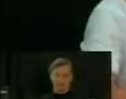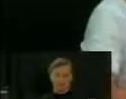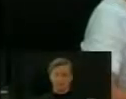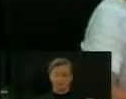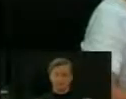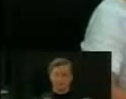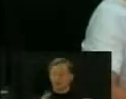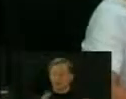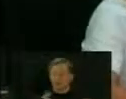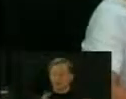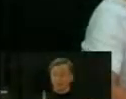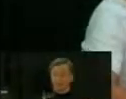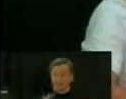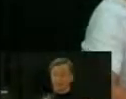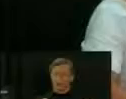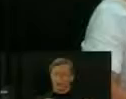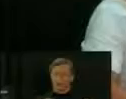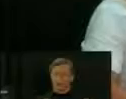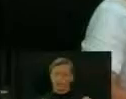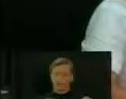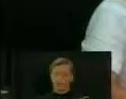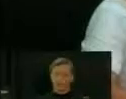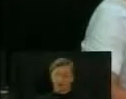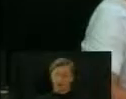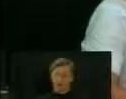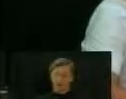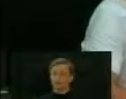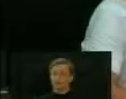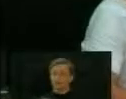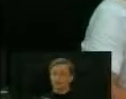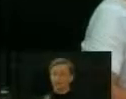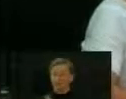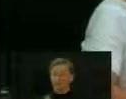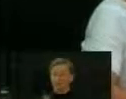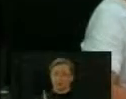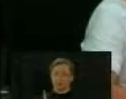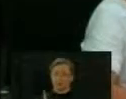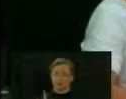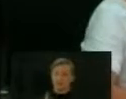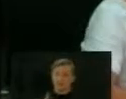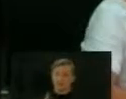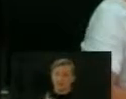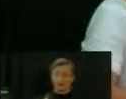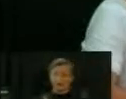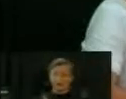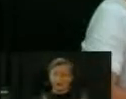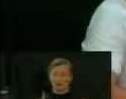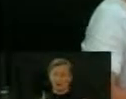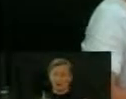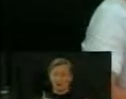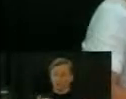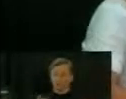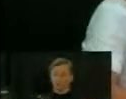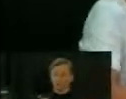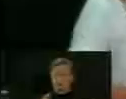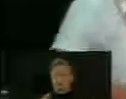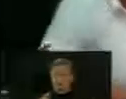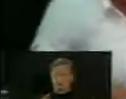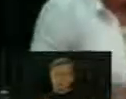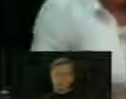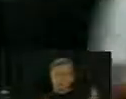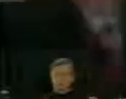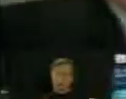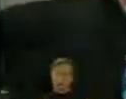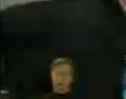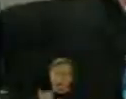Commissioner Norman, No. Commissioner Boas, Yes. Commissioner Mark Harmon, Pass.